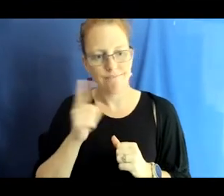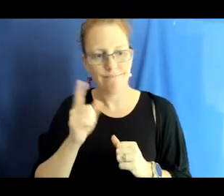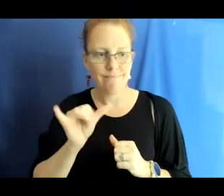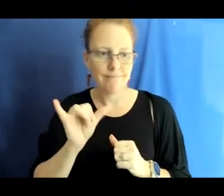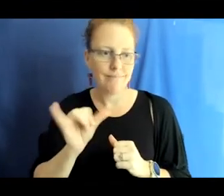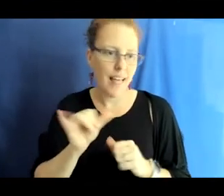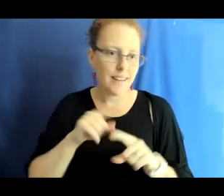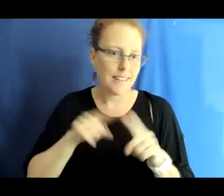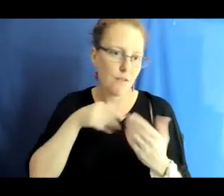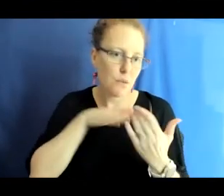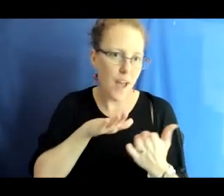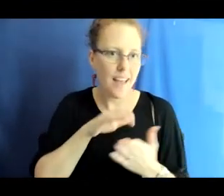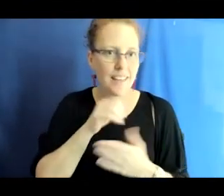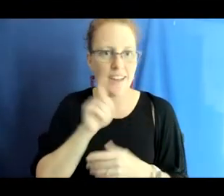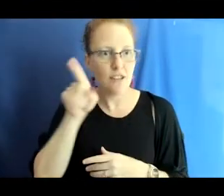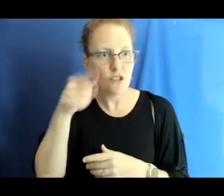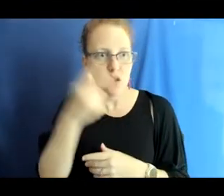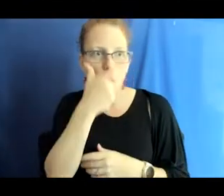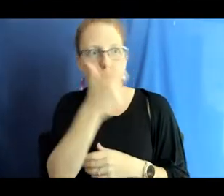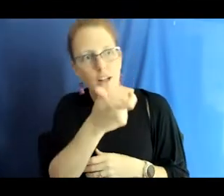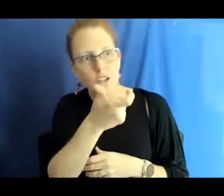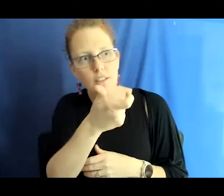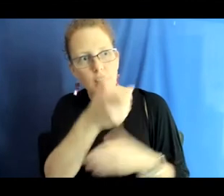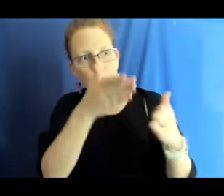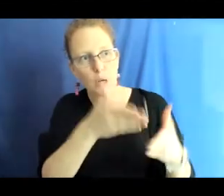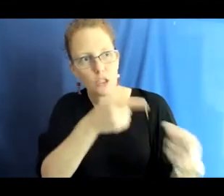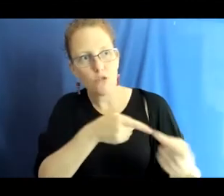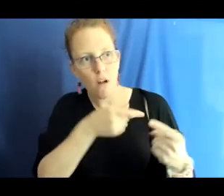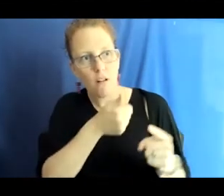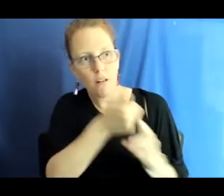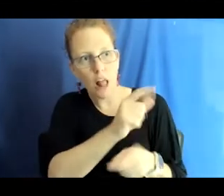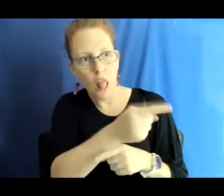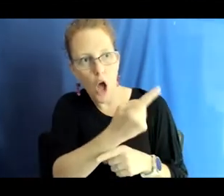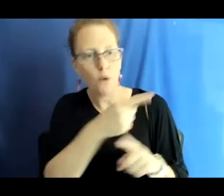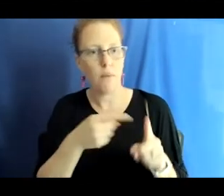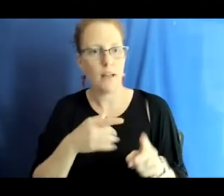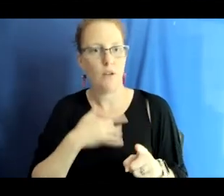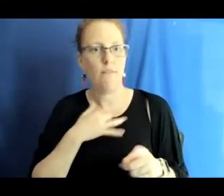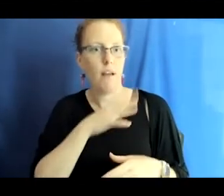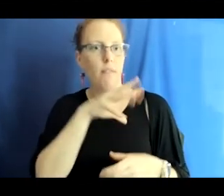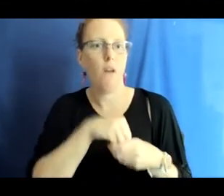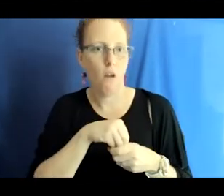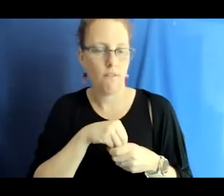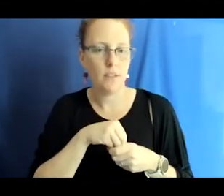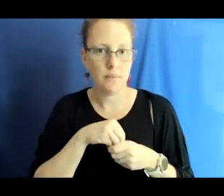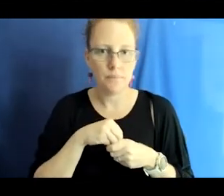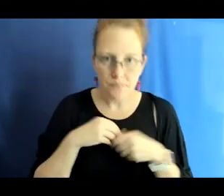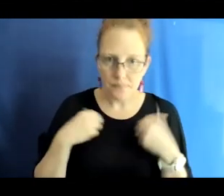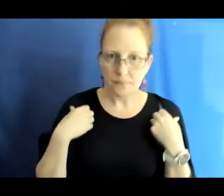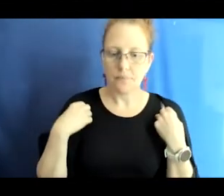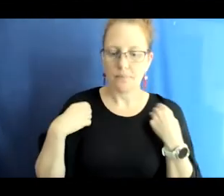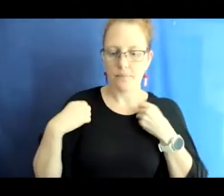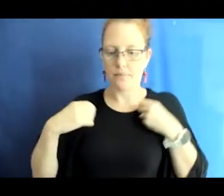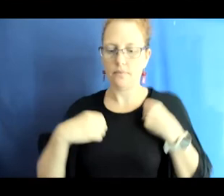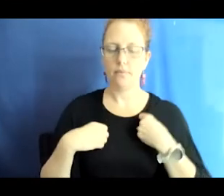guy, you know, going through his particular struggle or whatever. Exactly. And I mean, that's what I loved about it, because you guys